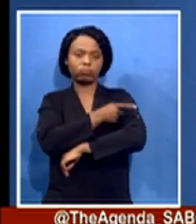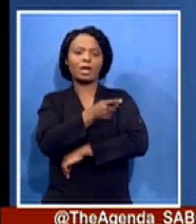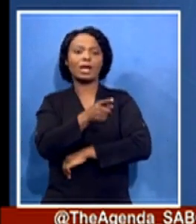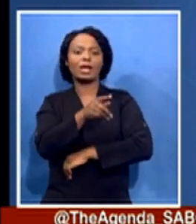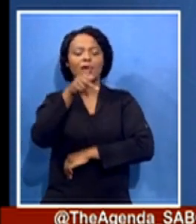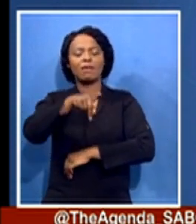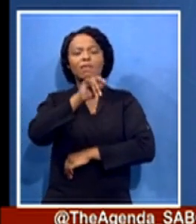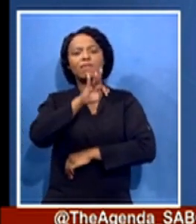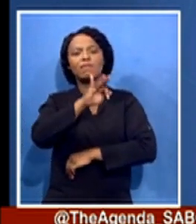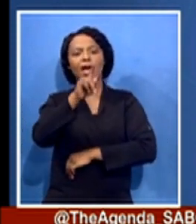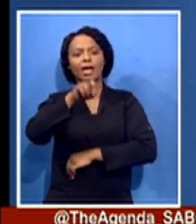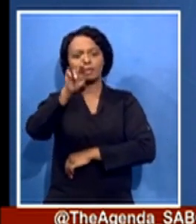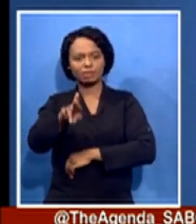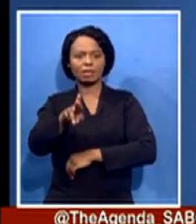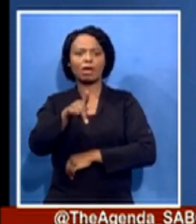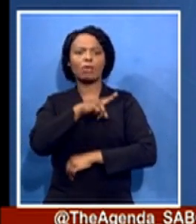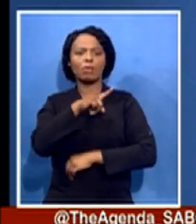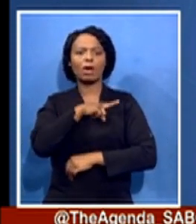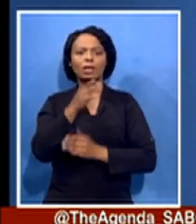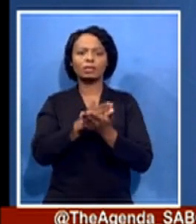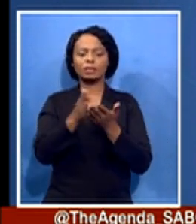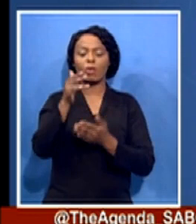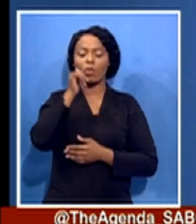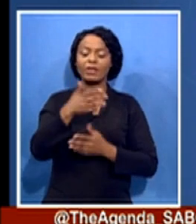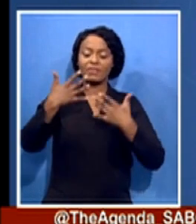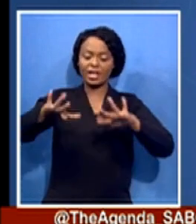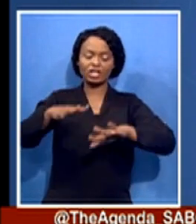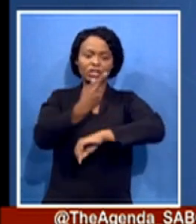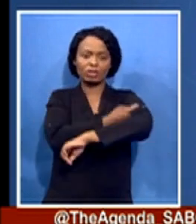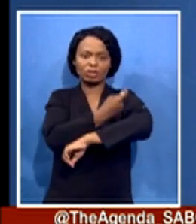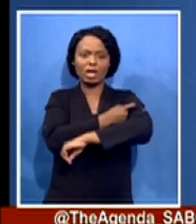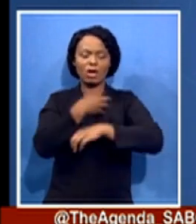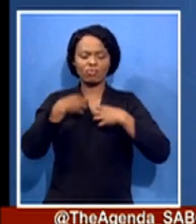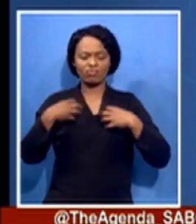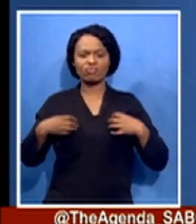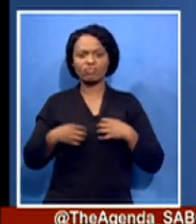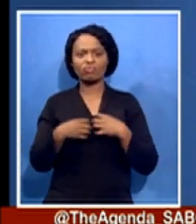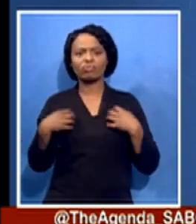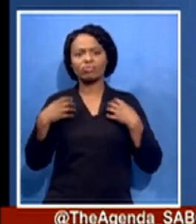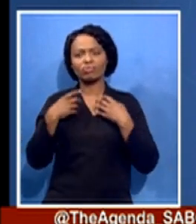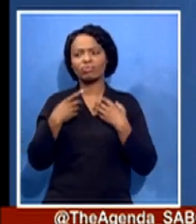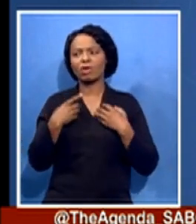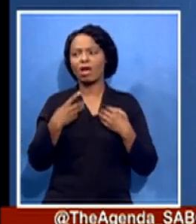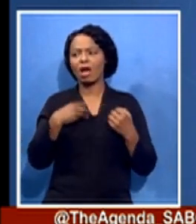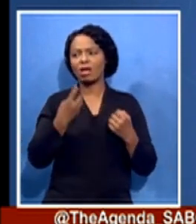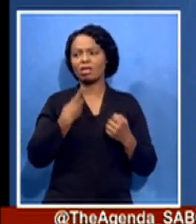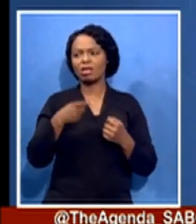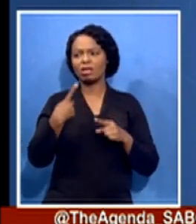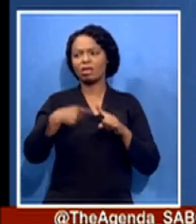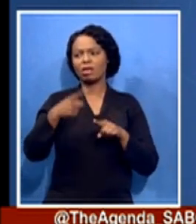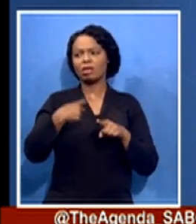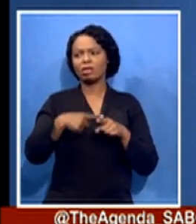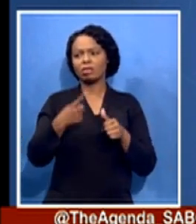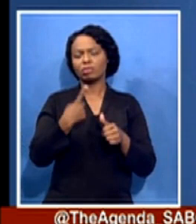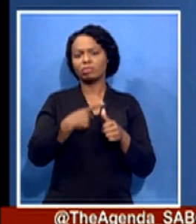the facility just in case they're one of those people. But I just want to emphasize, all of these events are incredibly